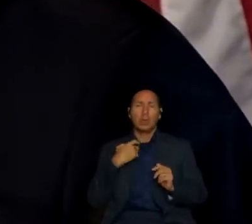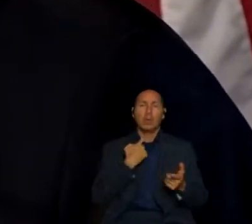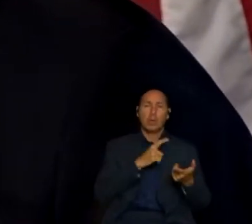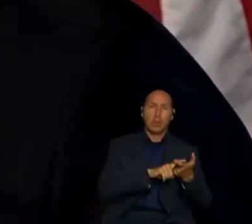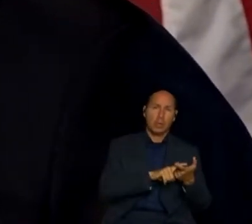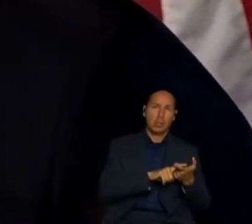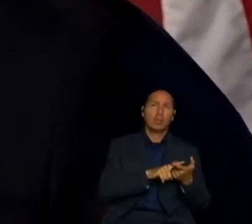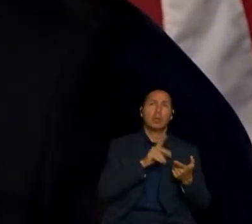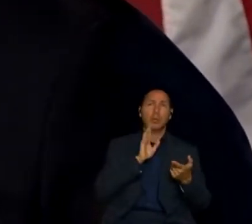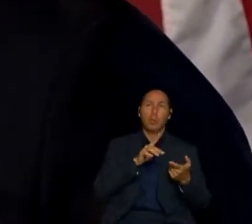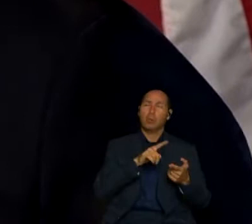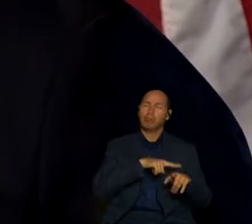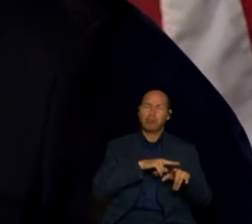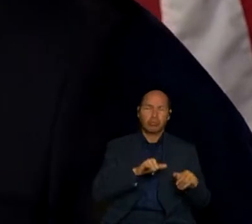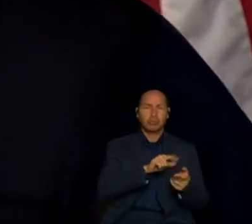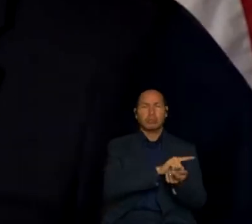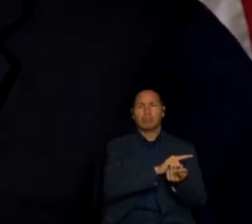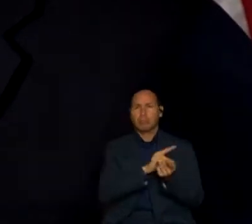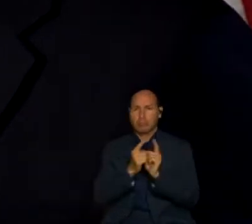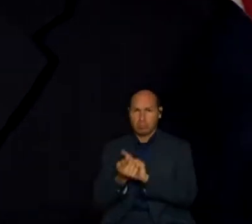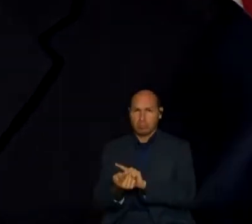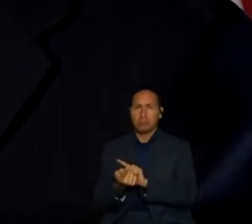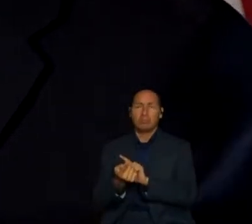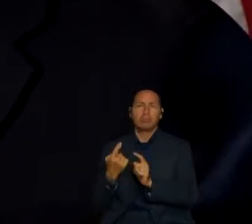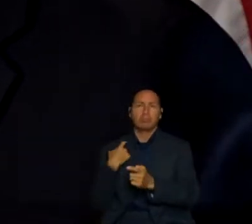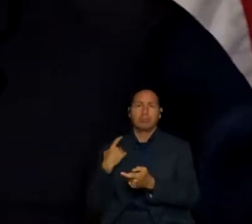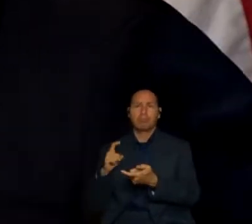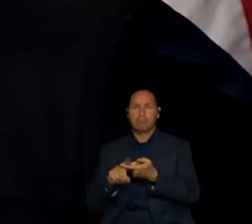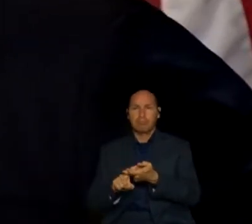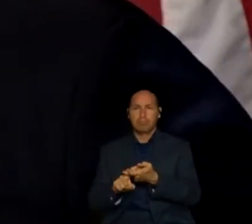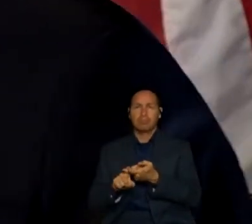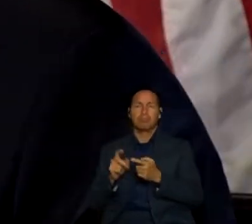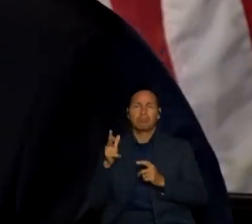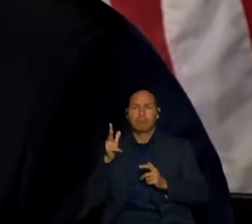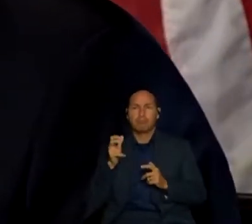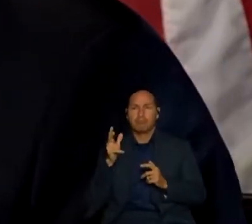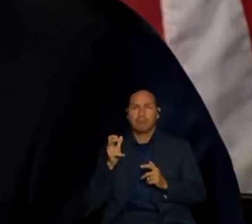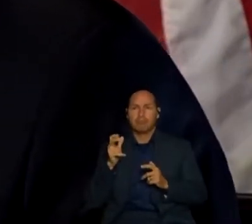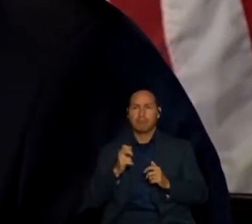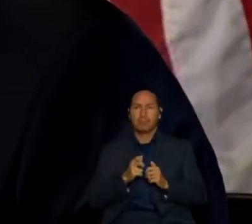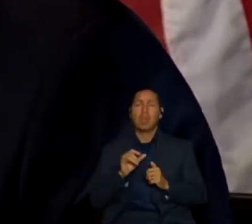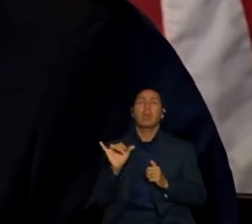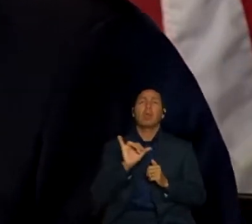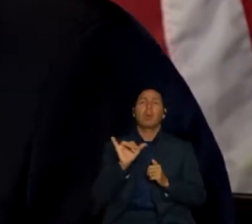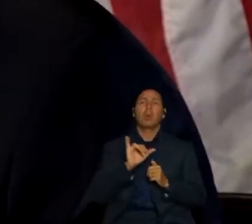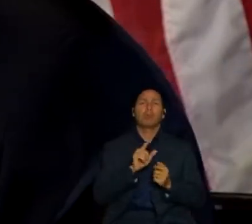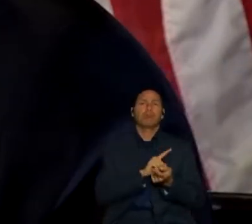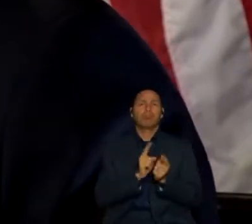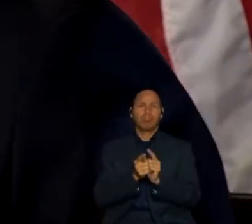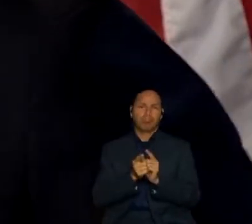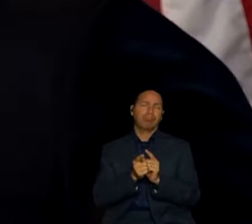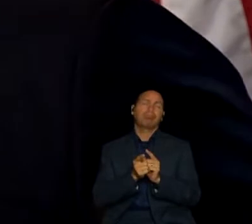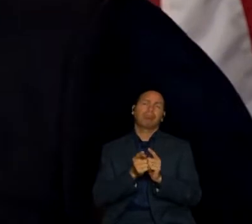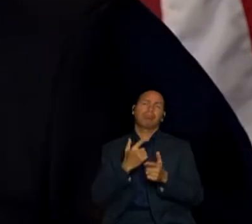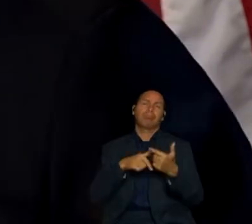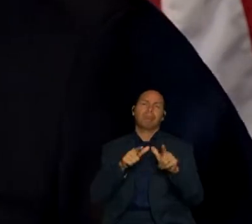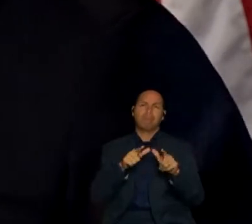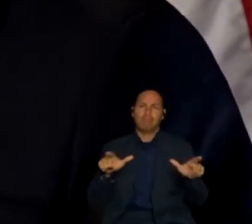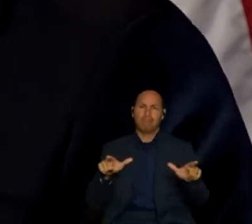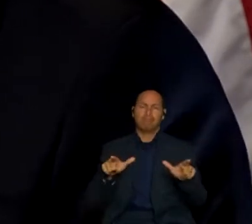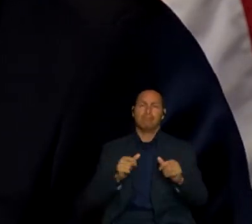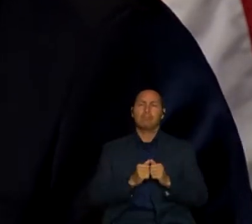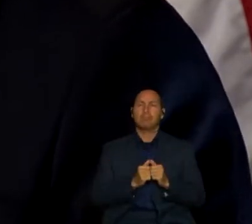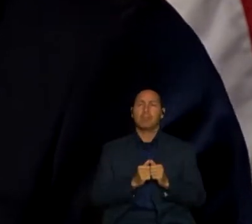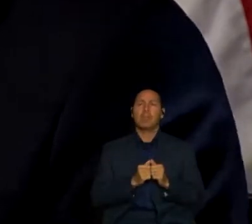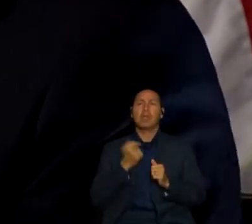Spanish translation, and it is also being translated in sign language. If you log in to